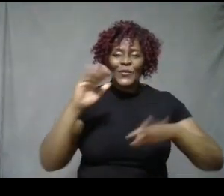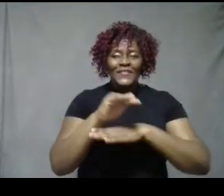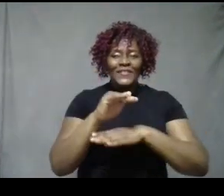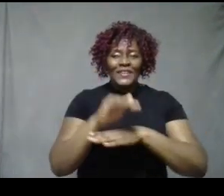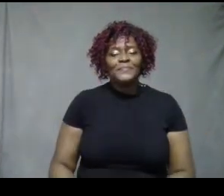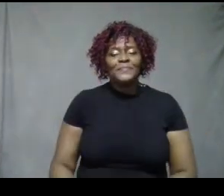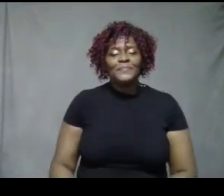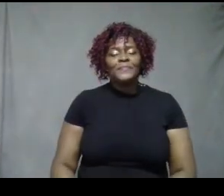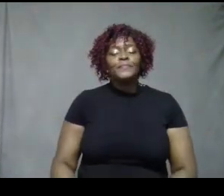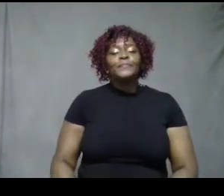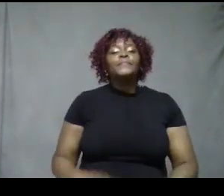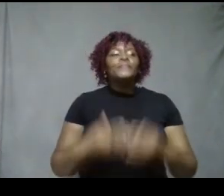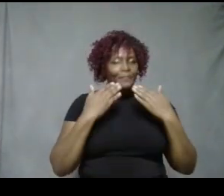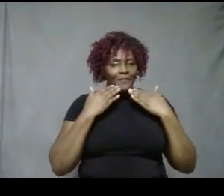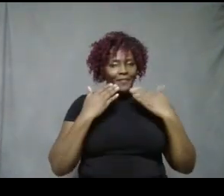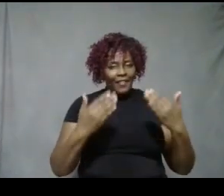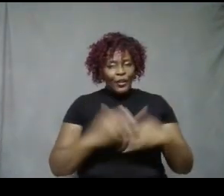Thank you. Next speaker.